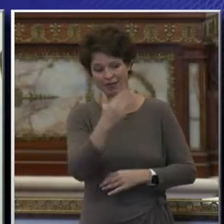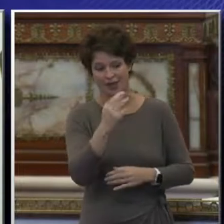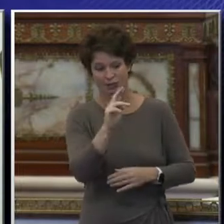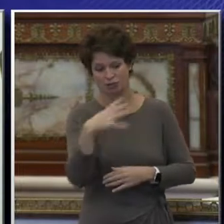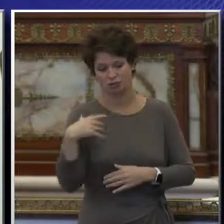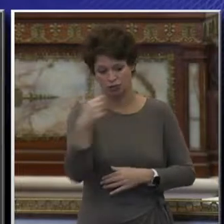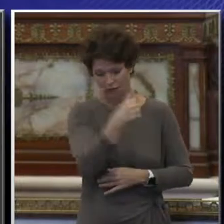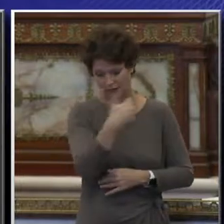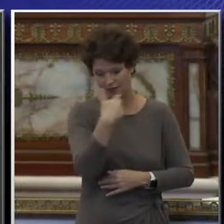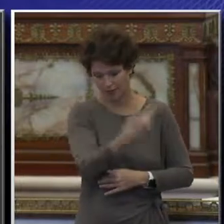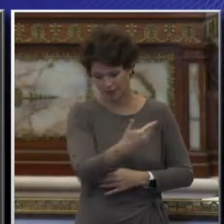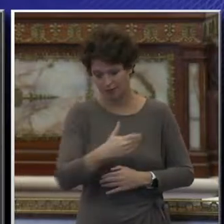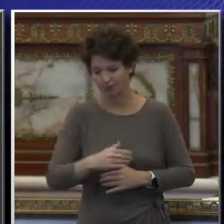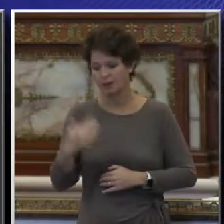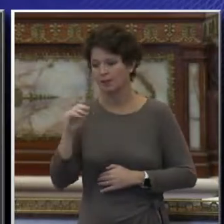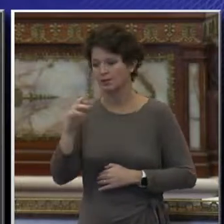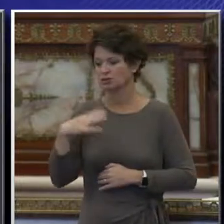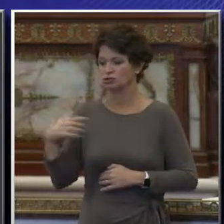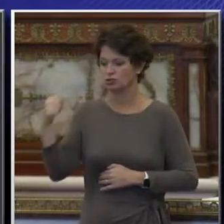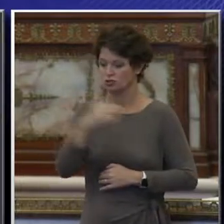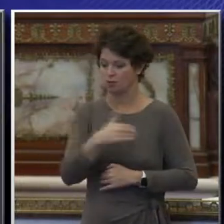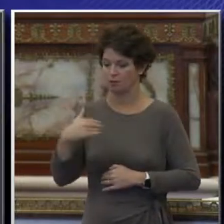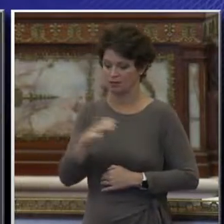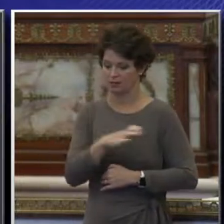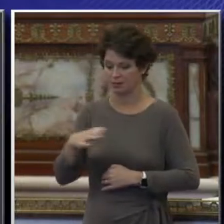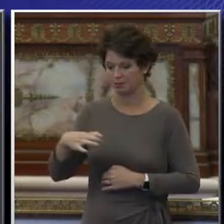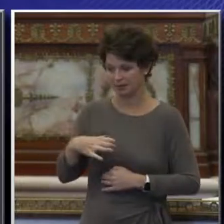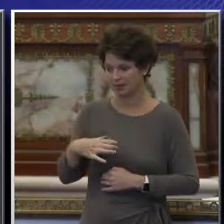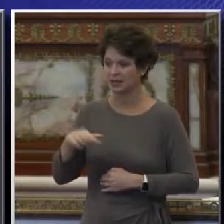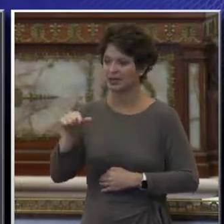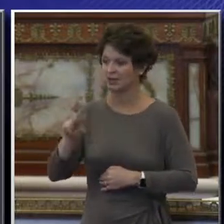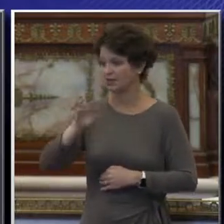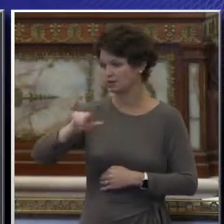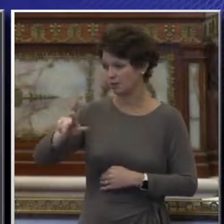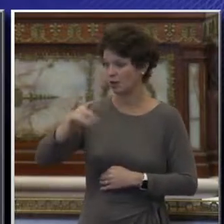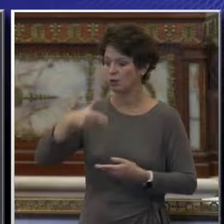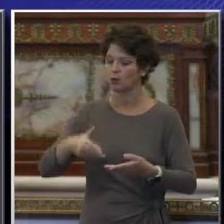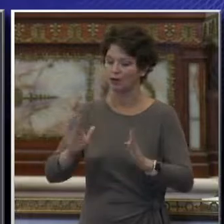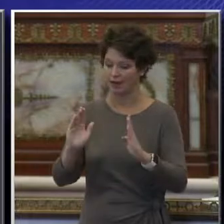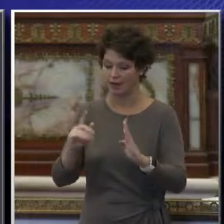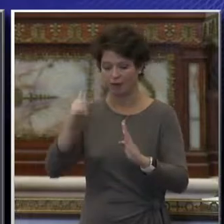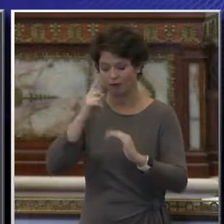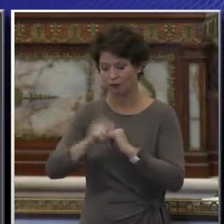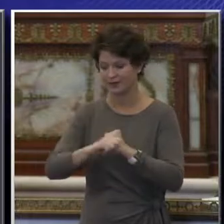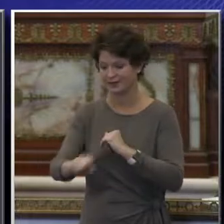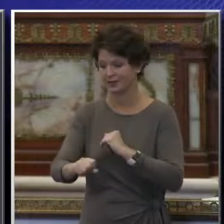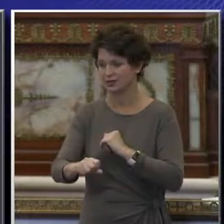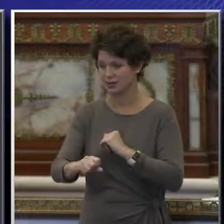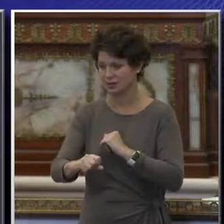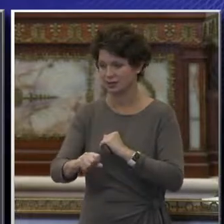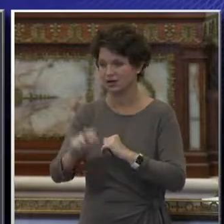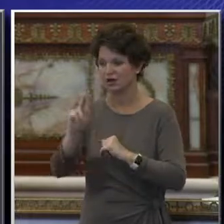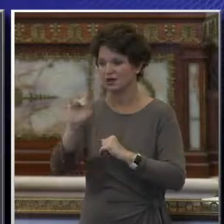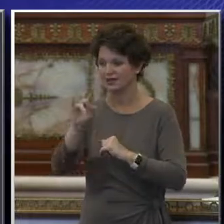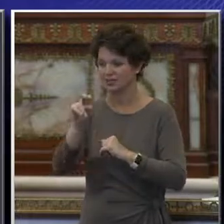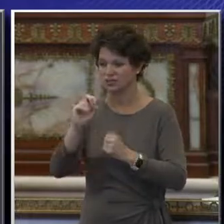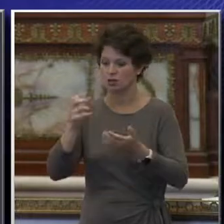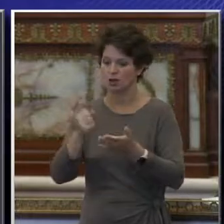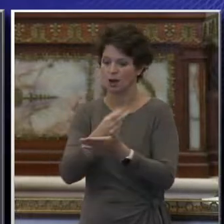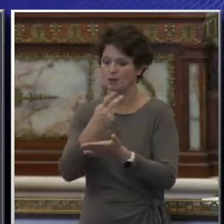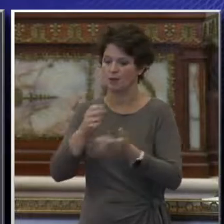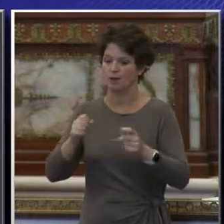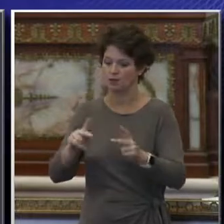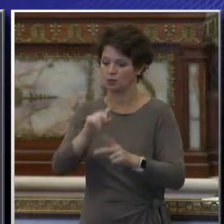Mr. Chair. Mr. Chair, members of the committee, this bill will allow for an extension of a Keystone Opportunity